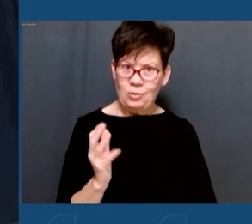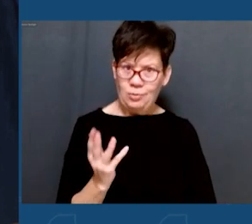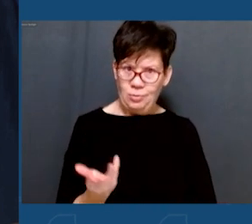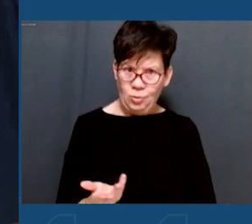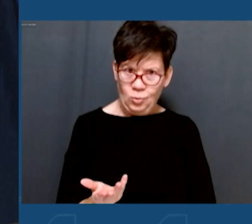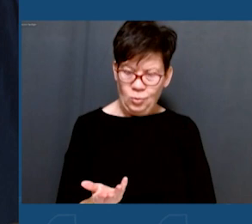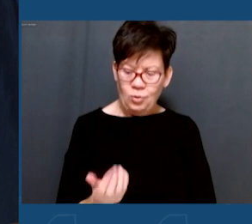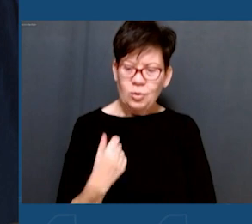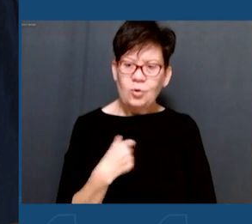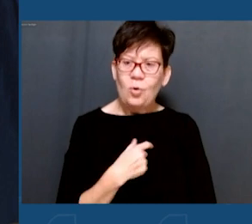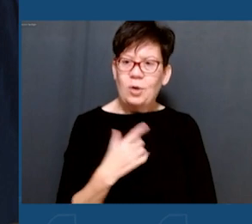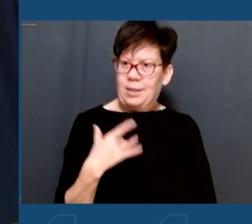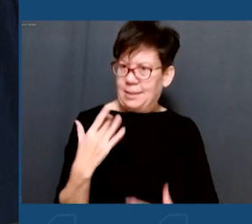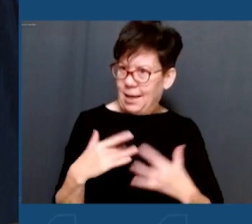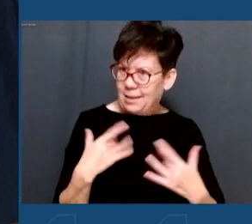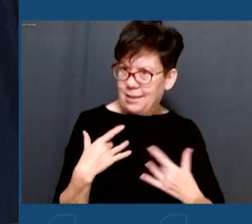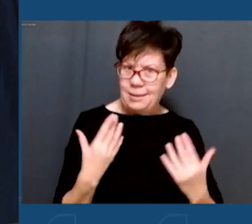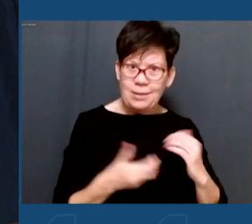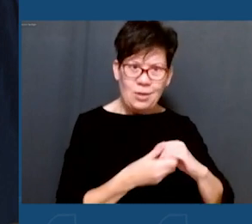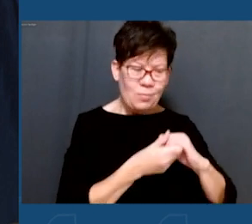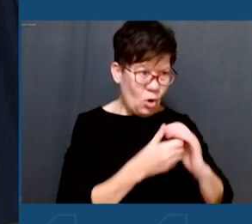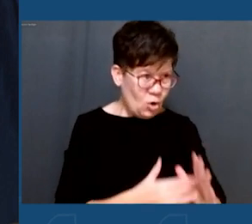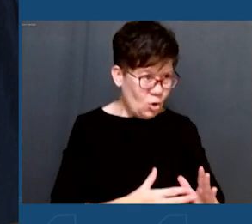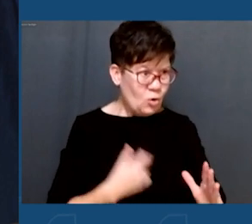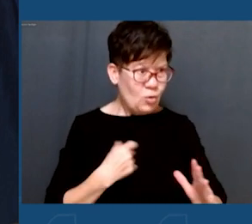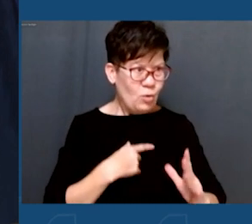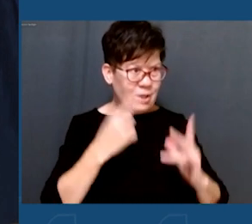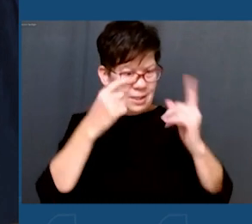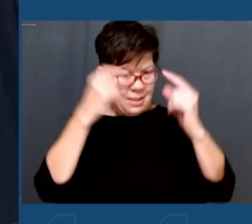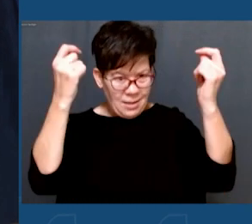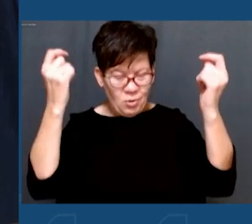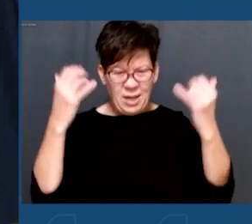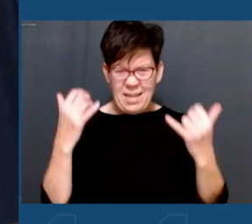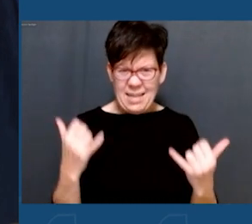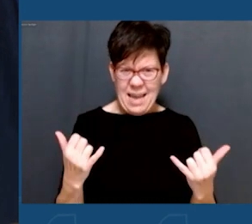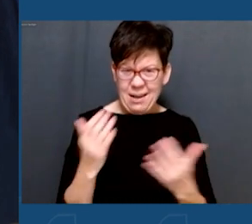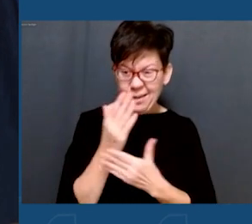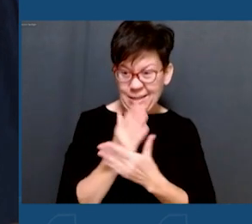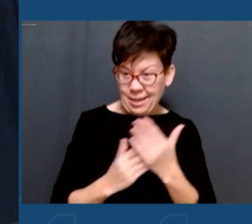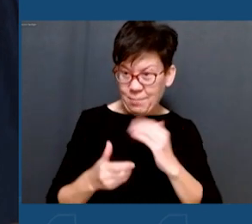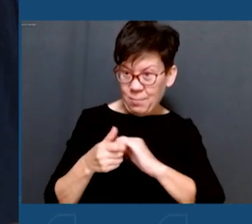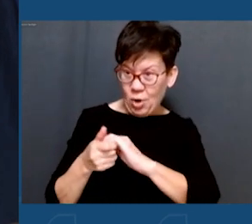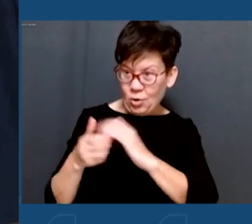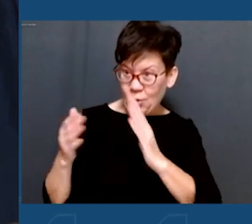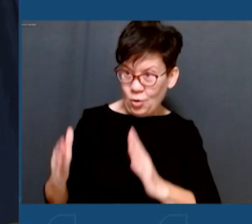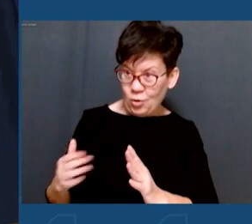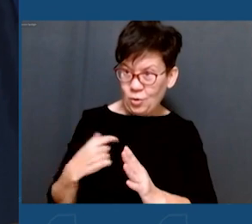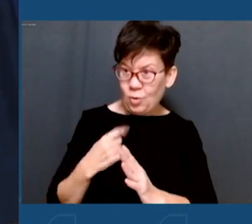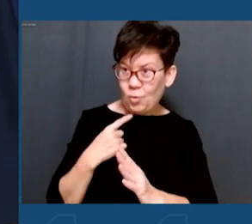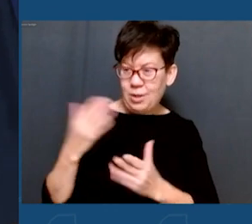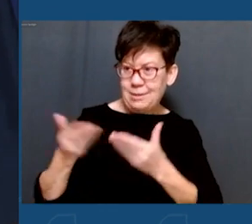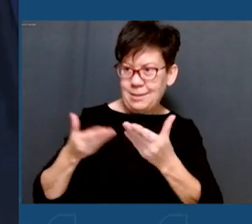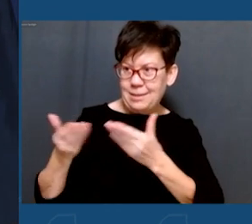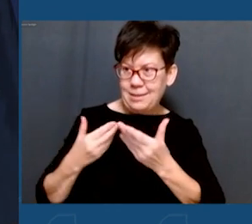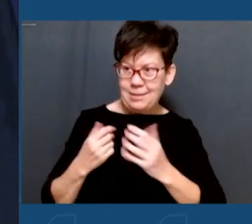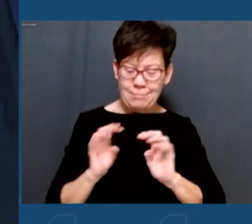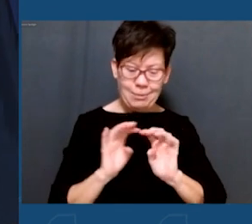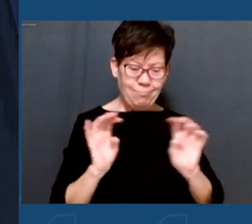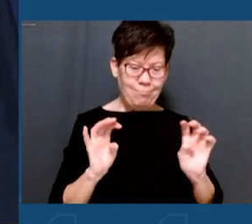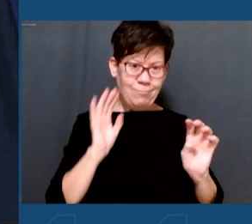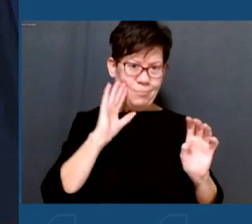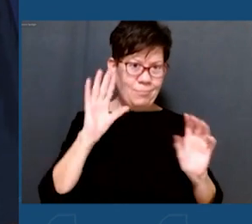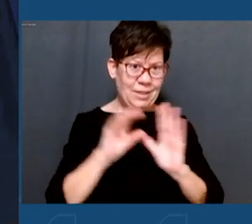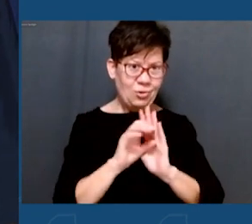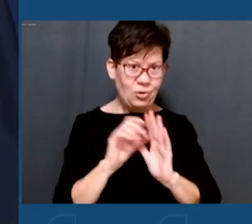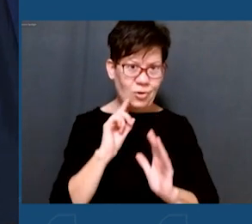with our partners, and with that, we're going to now invite some of those partners up for a small photo op with some of the animal ambassadors that will